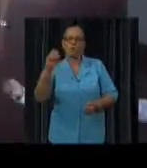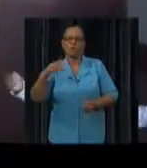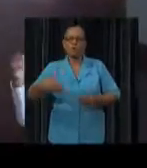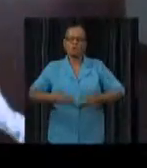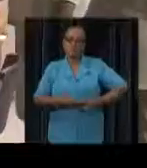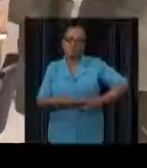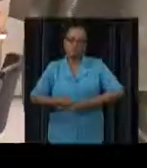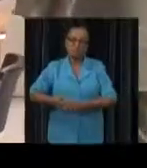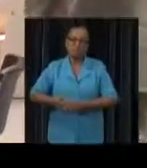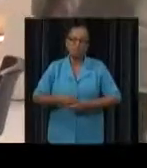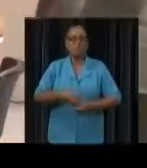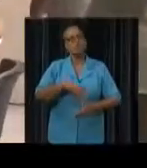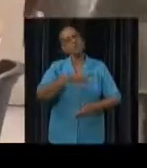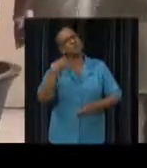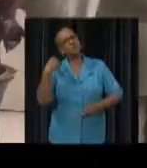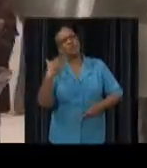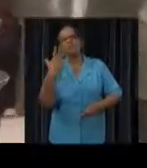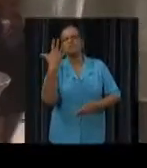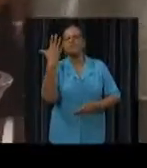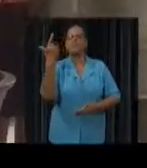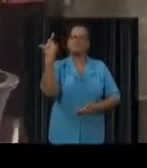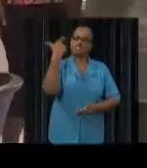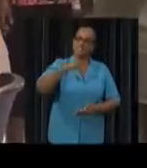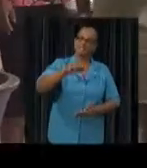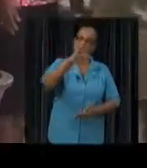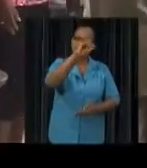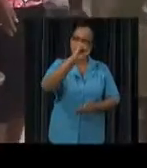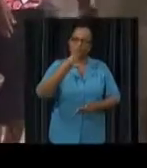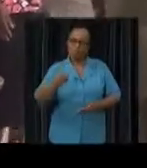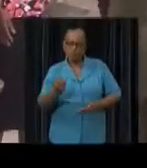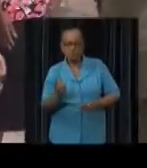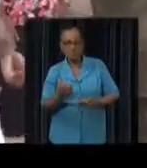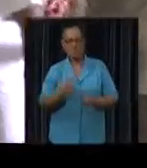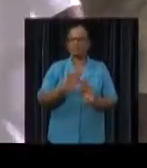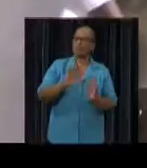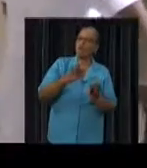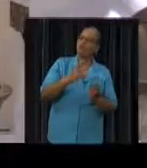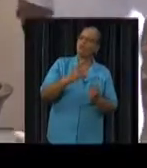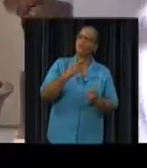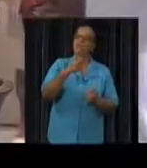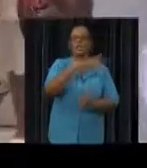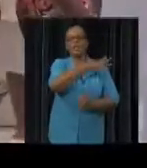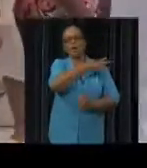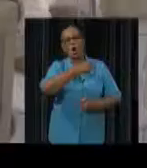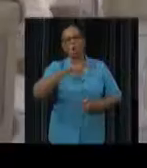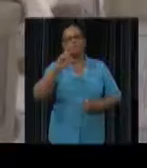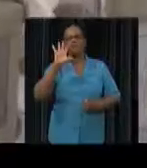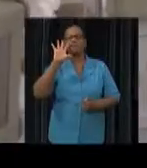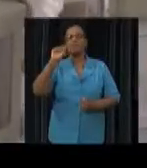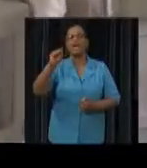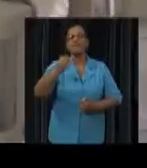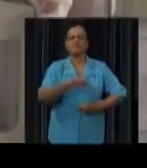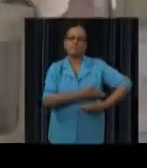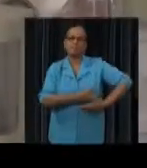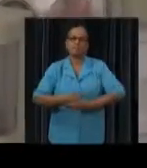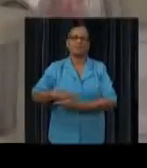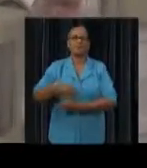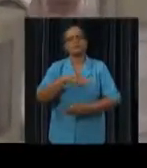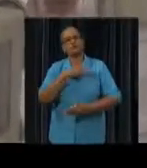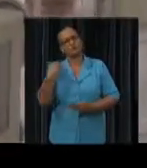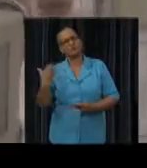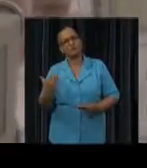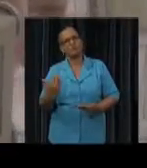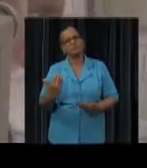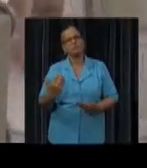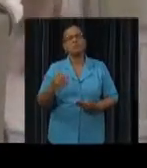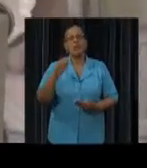75% die every year, which equates to about 150 babies. The